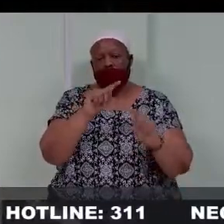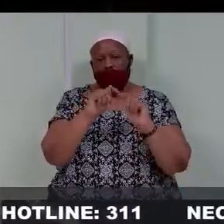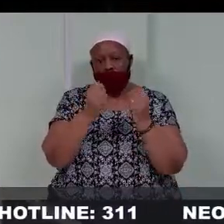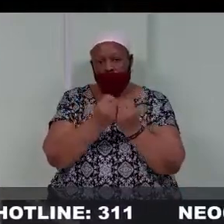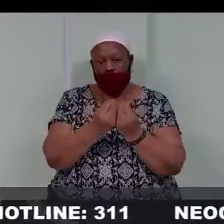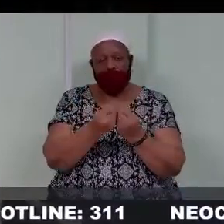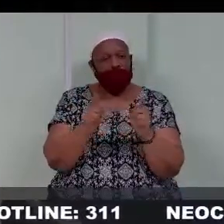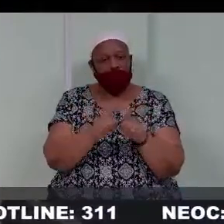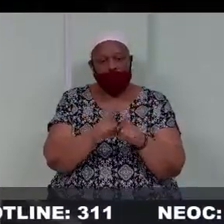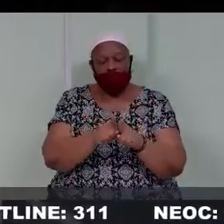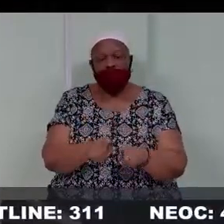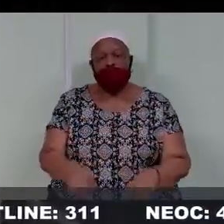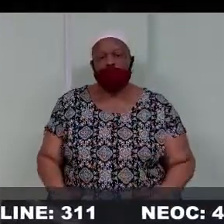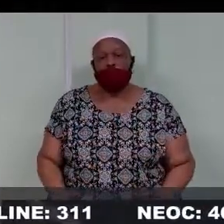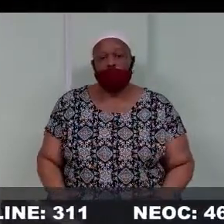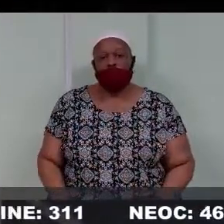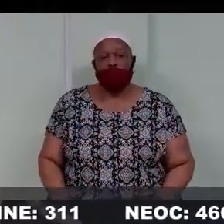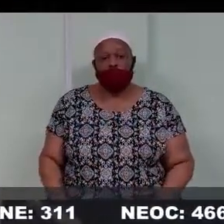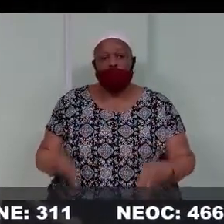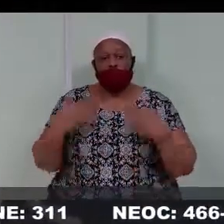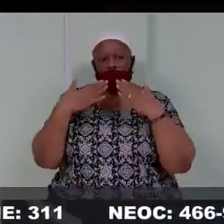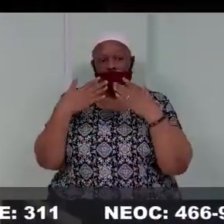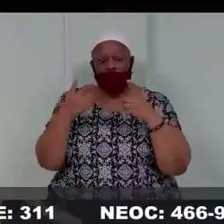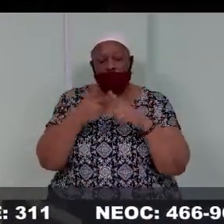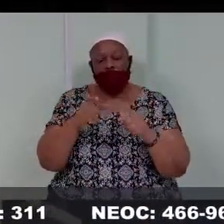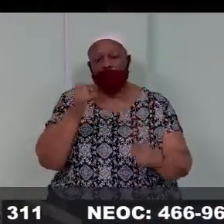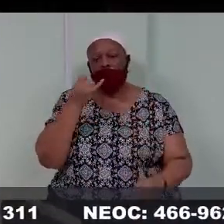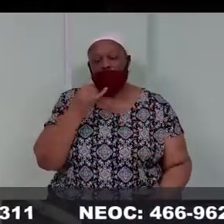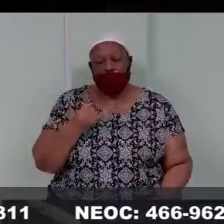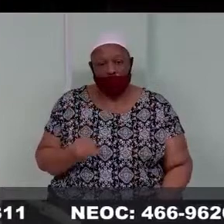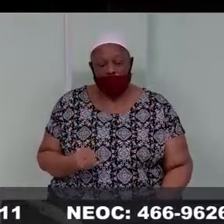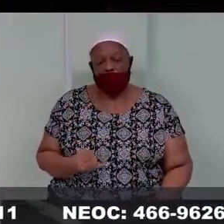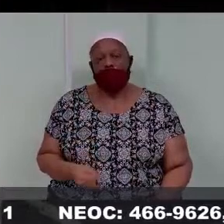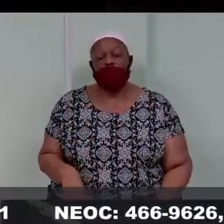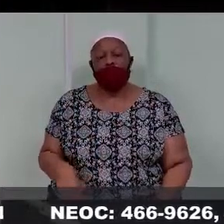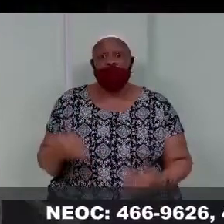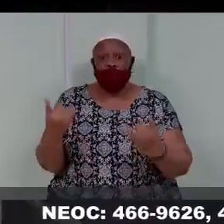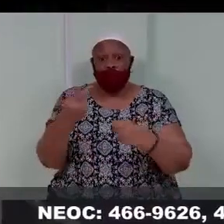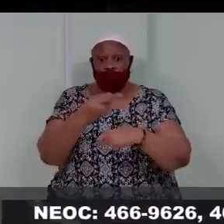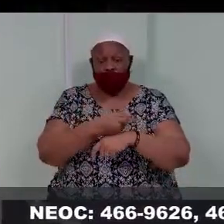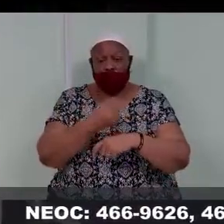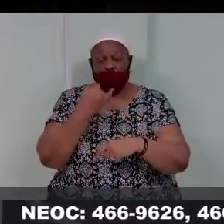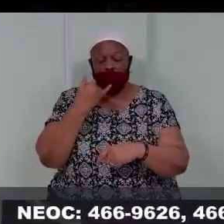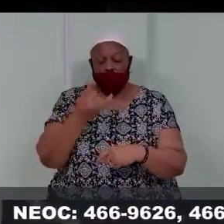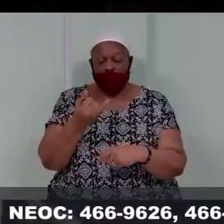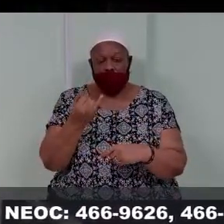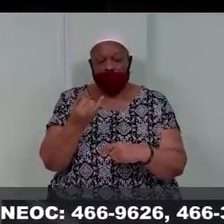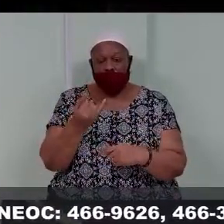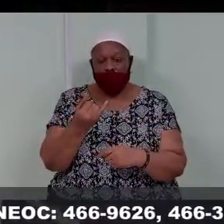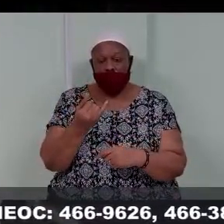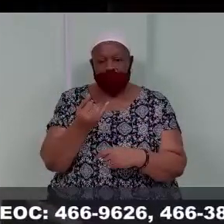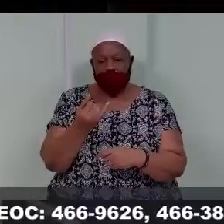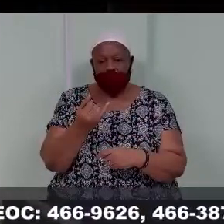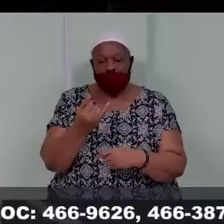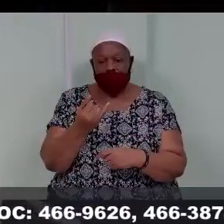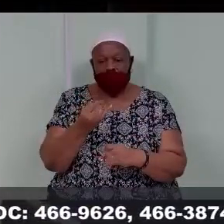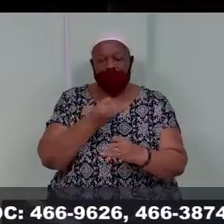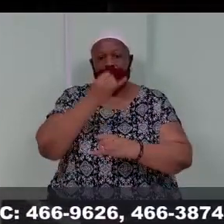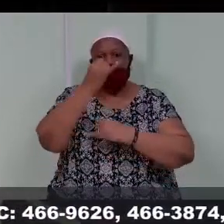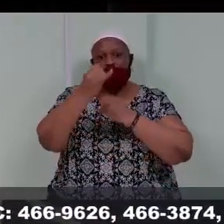also thank Mrs. Christmas Jacobs. As we said, today is the United